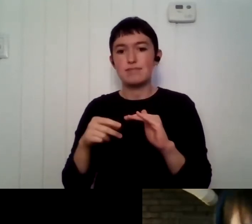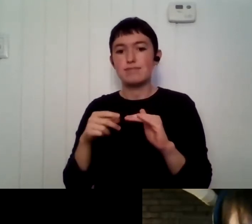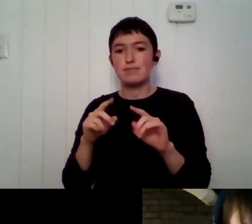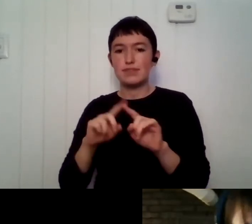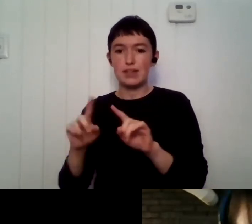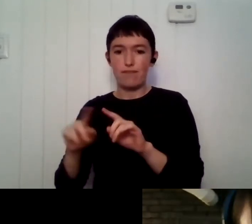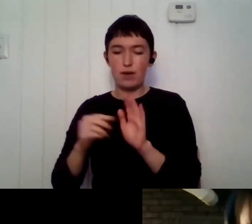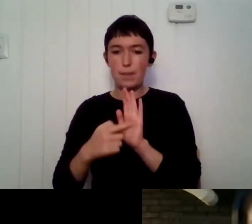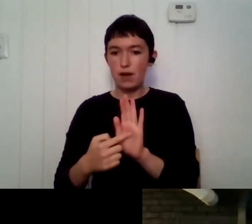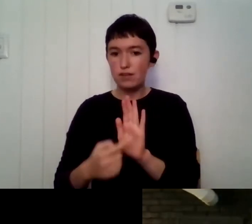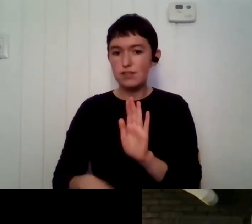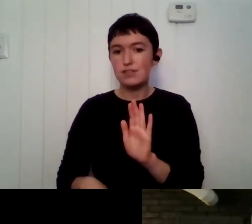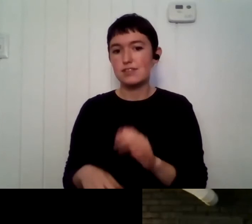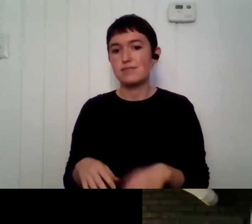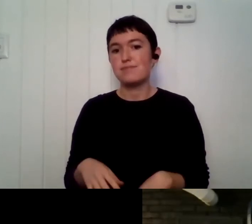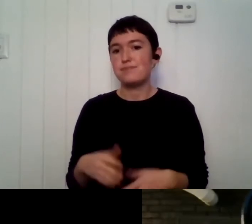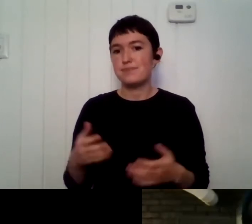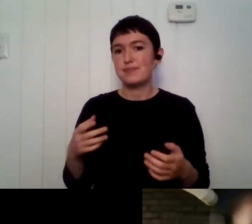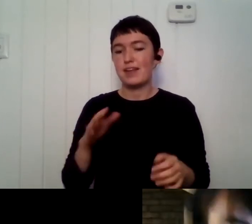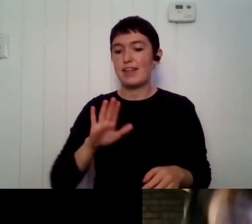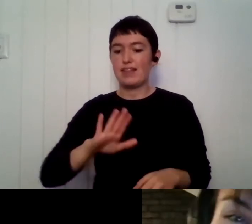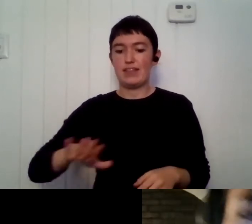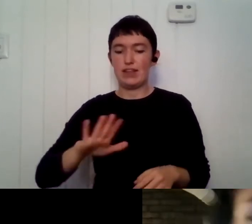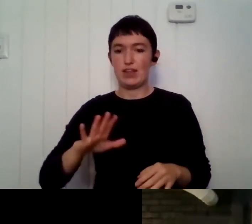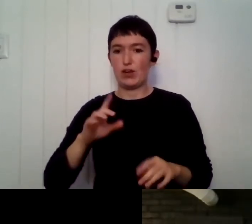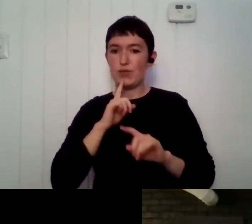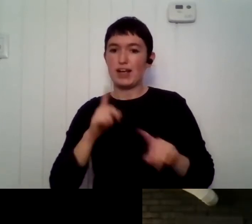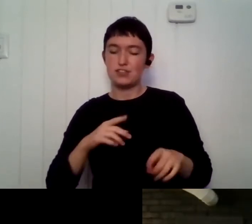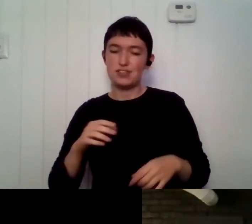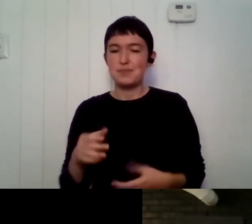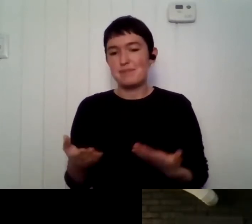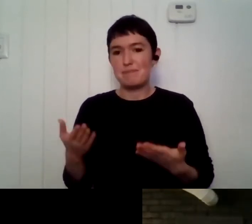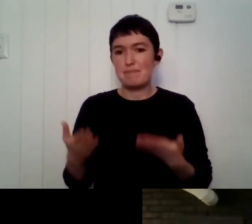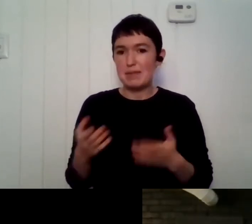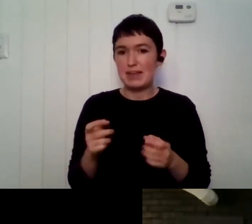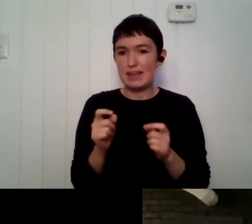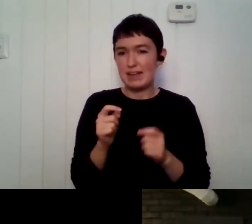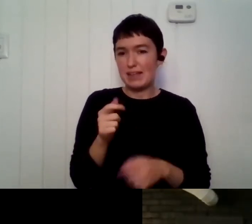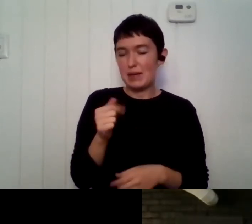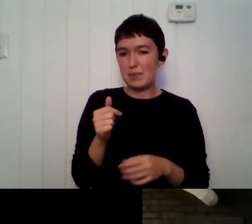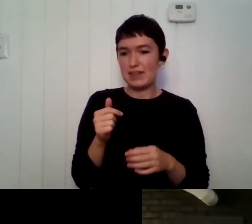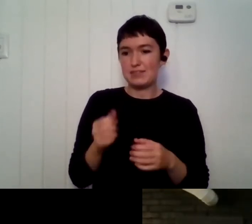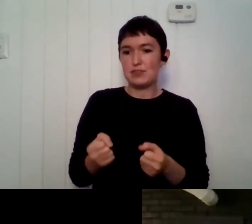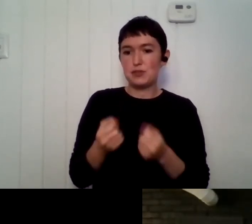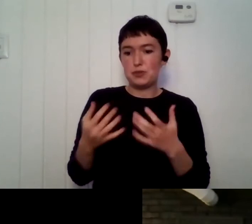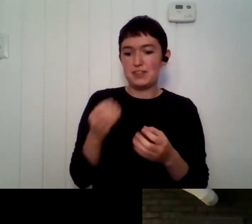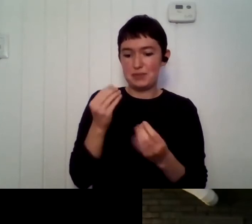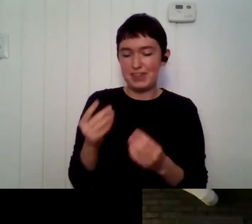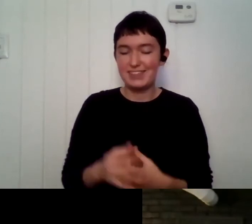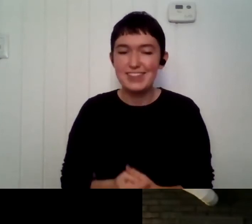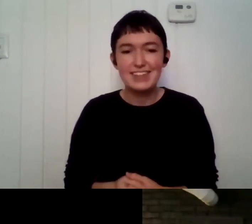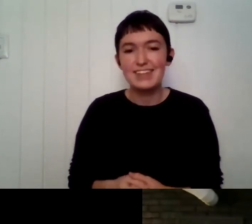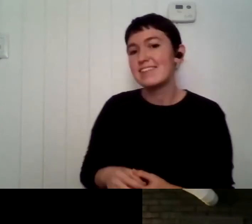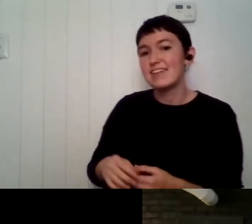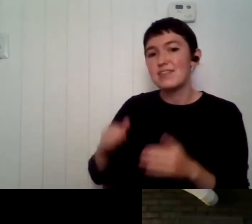reaction scope. So that's maybe a bit too detailed, but yeah. Cool. Dave wants to know, have you ever done any research